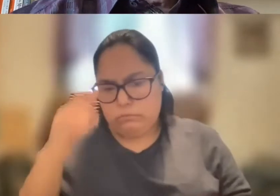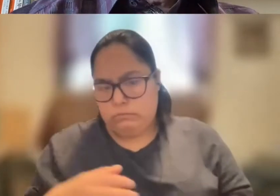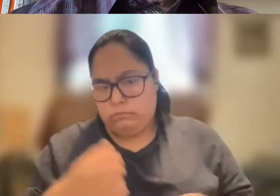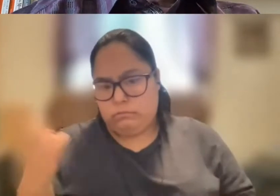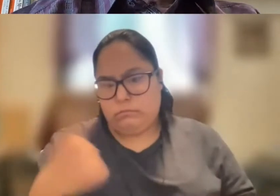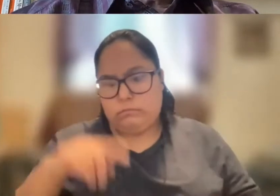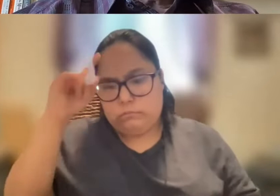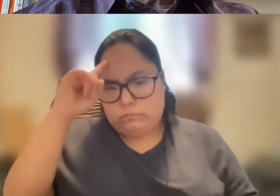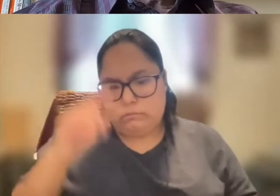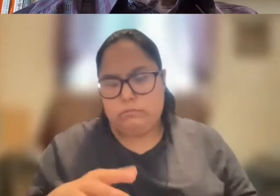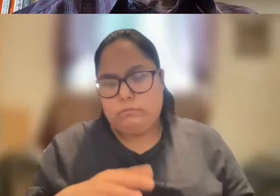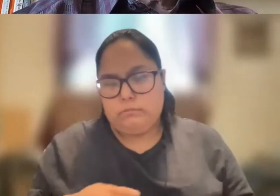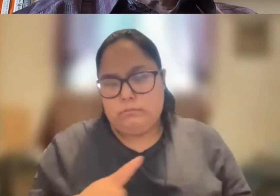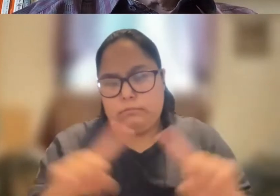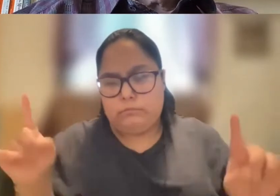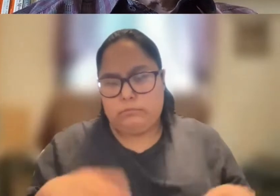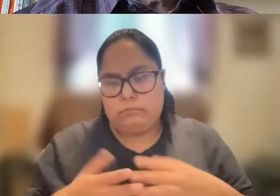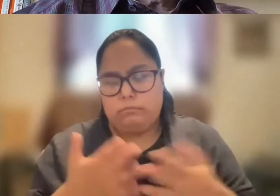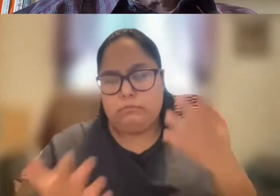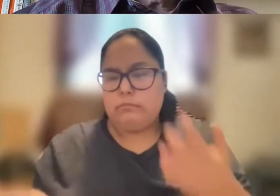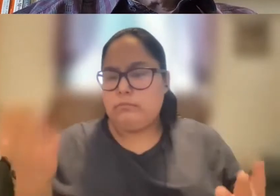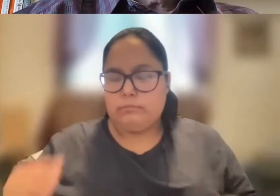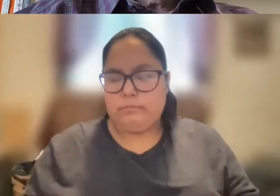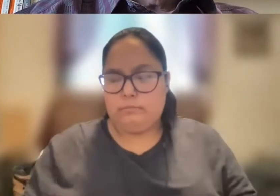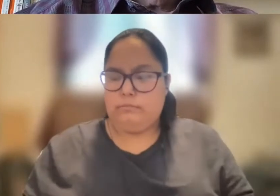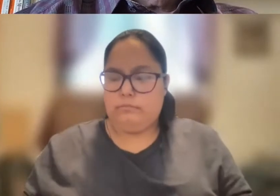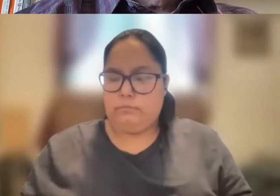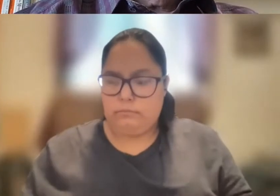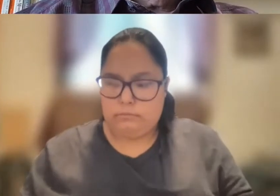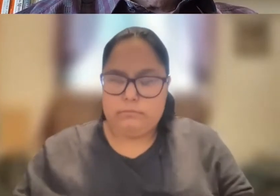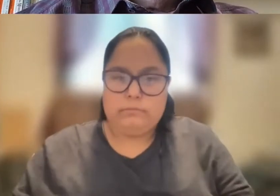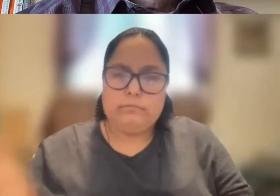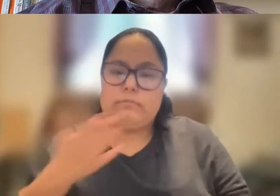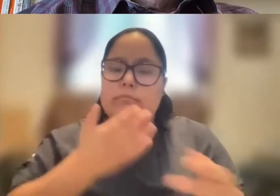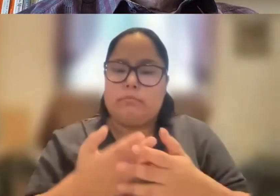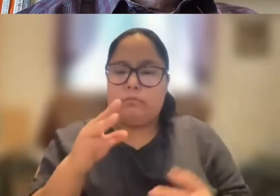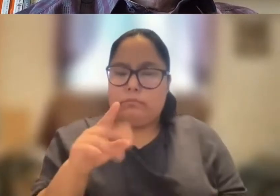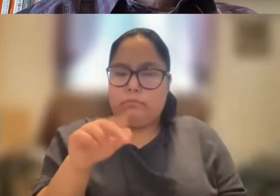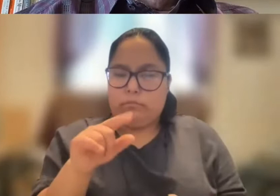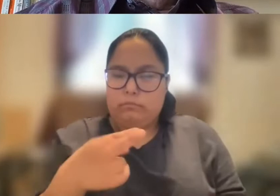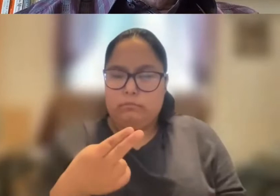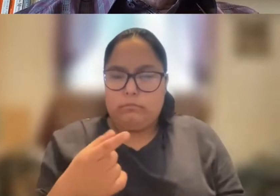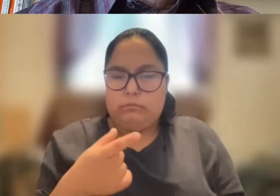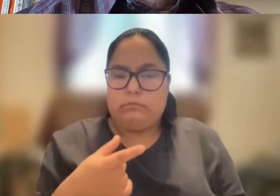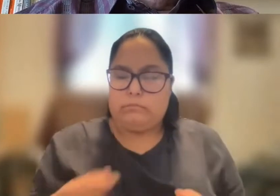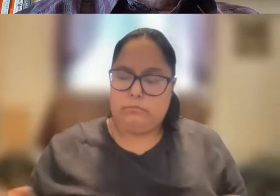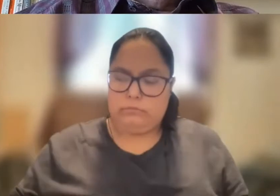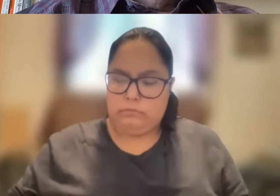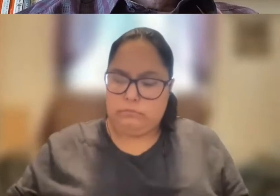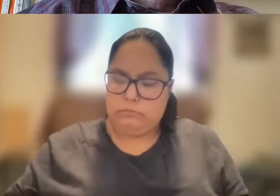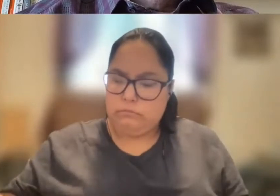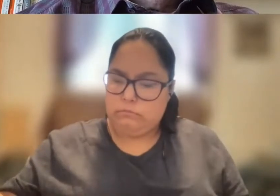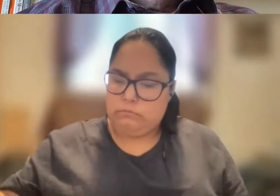difference in how you've been able to manage? Thank you very much, Michael. Yeah, so I have